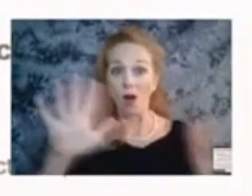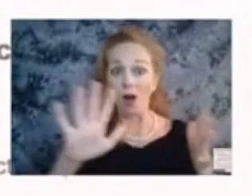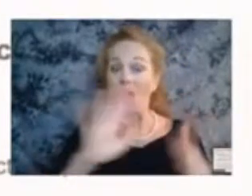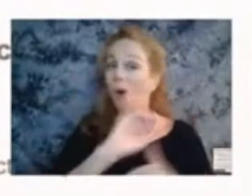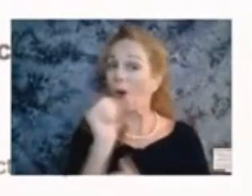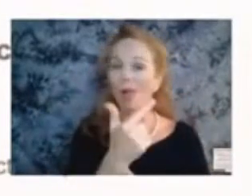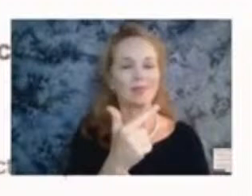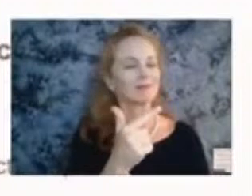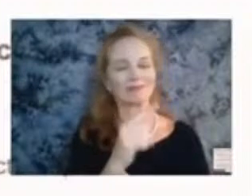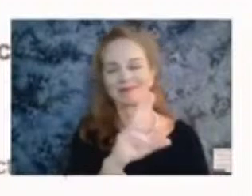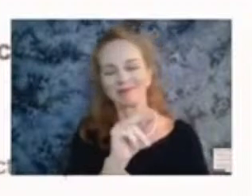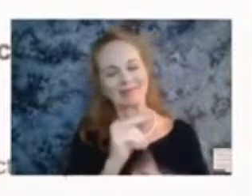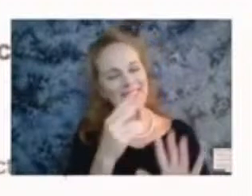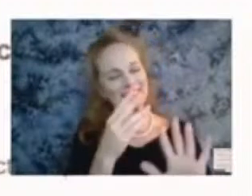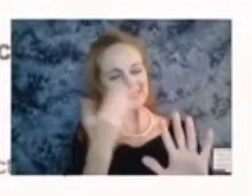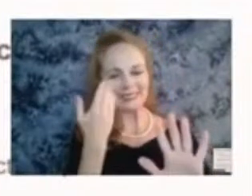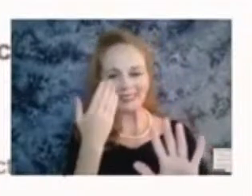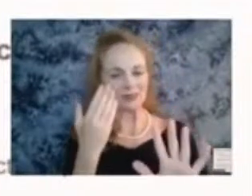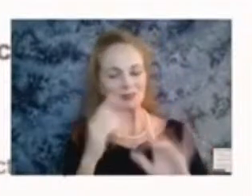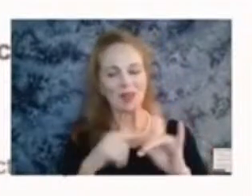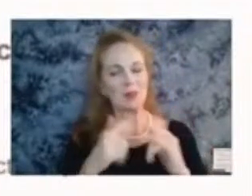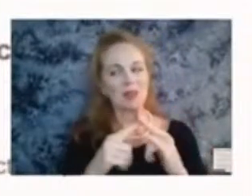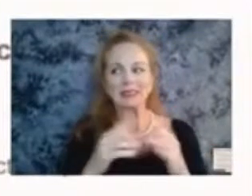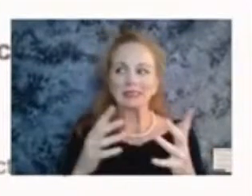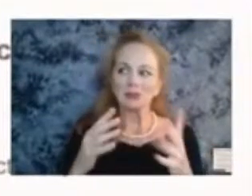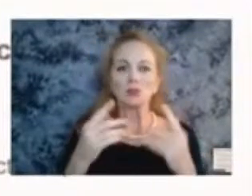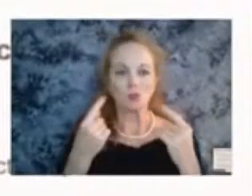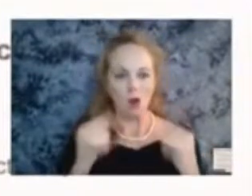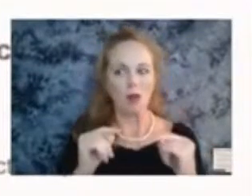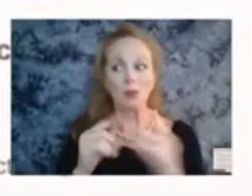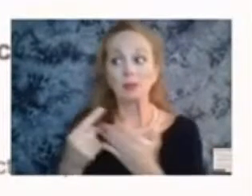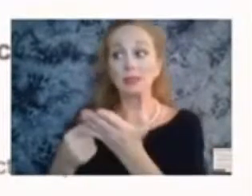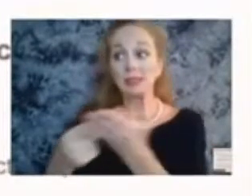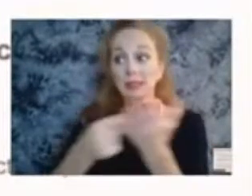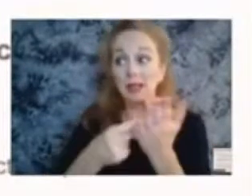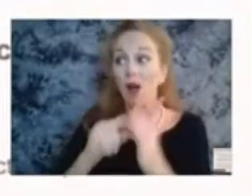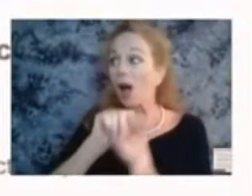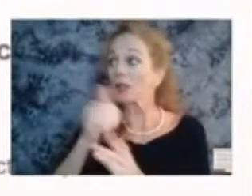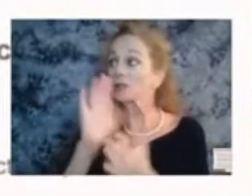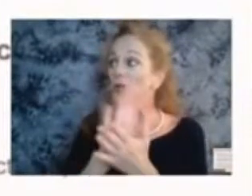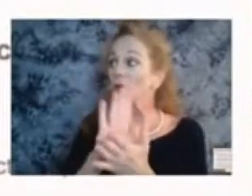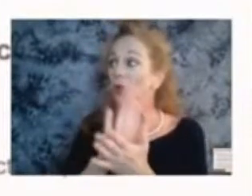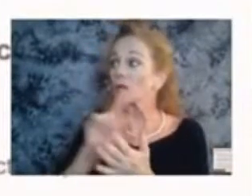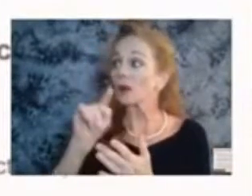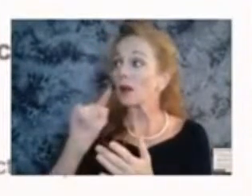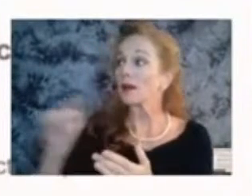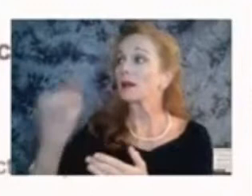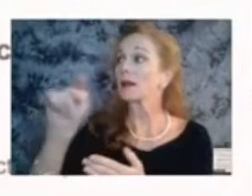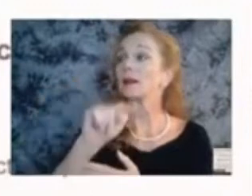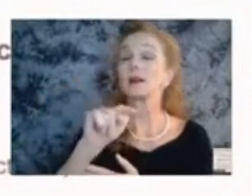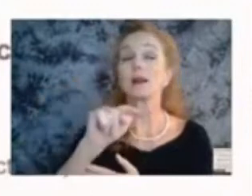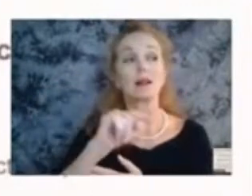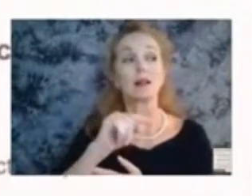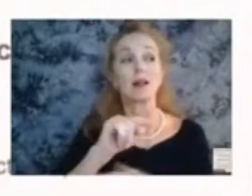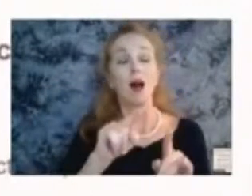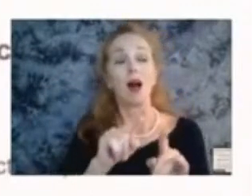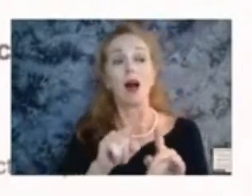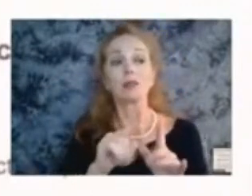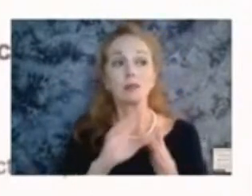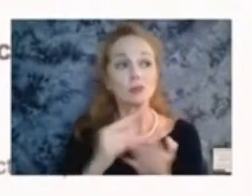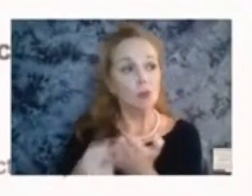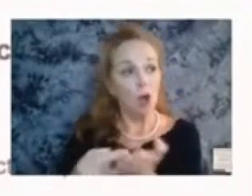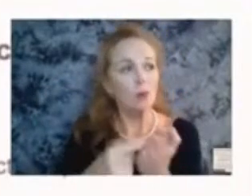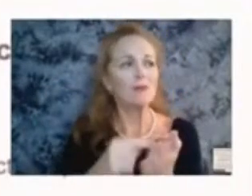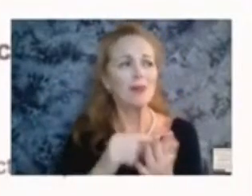you, we've talked to many school districts surrounding us, and I sit on several